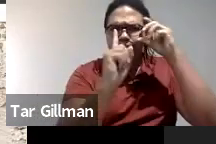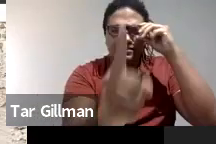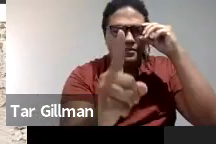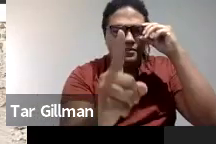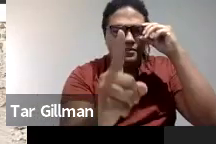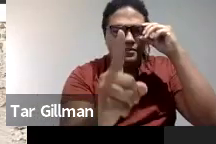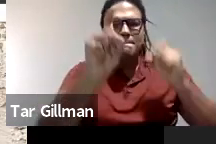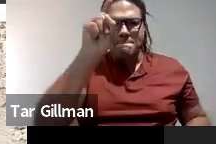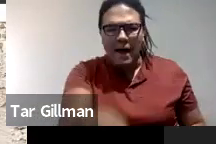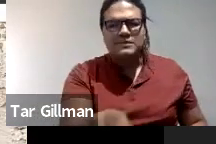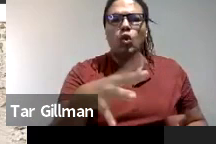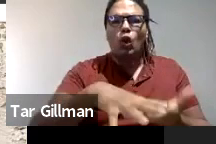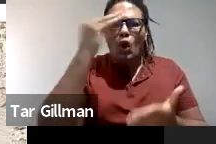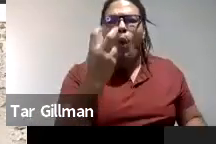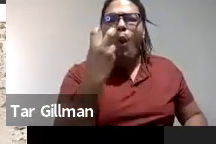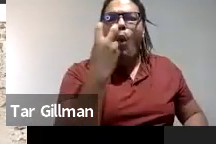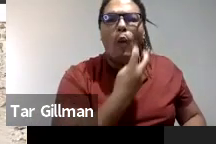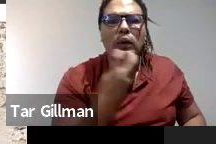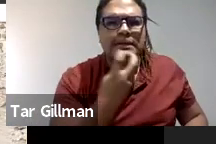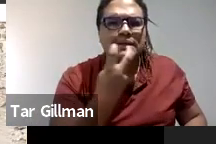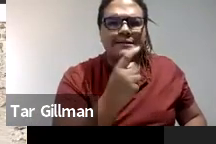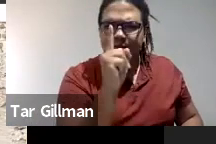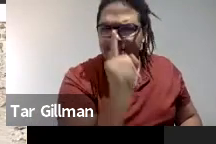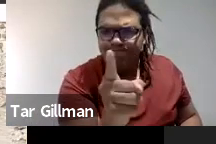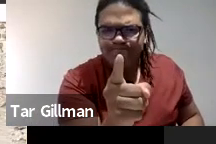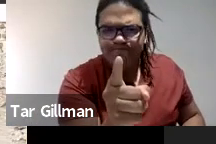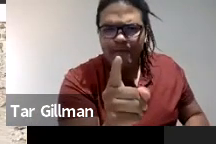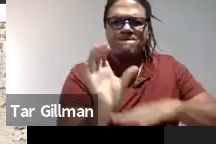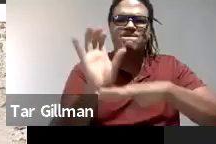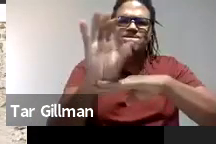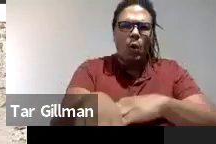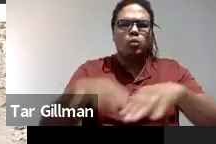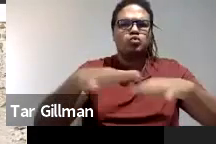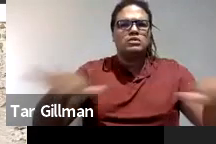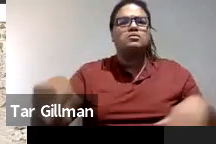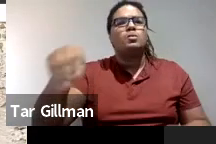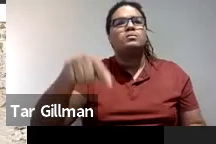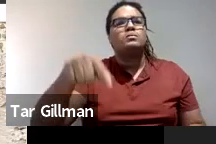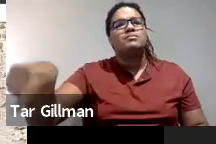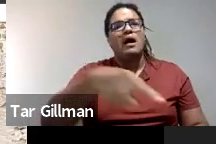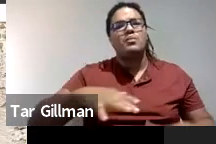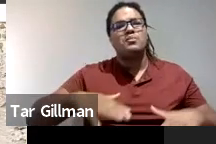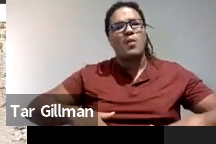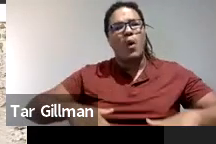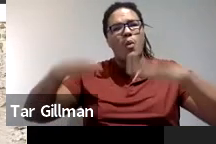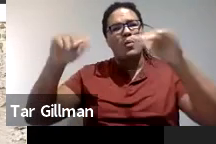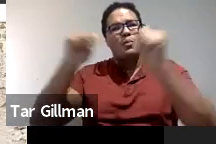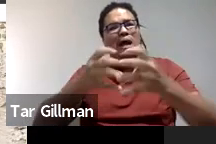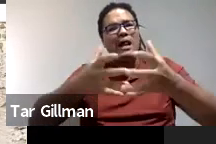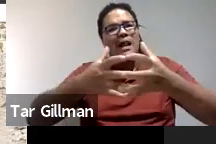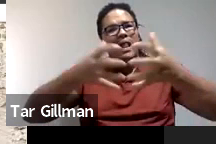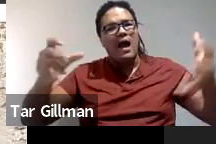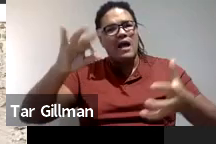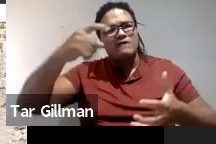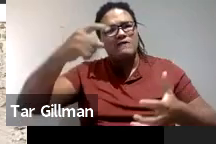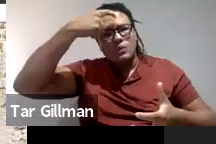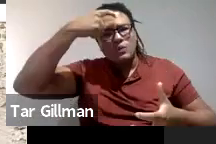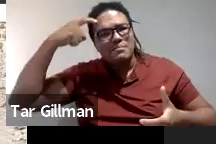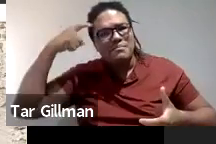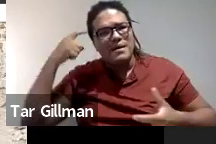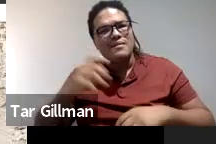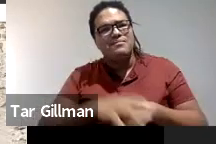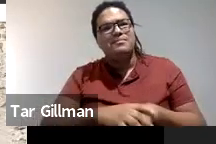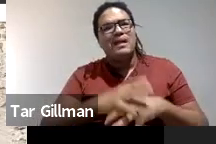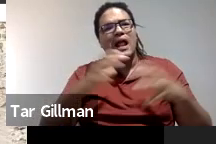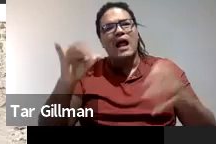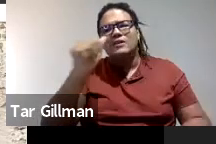you in the hand, and they would forbid you to learn sign language. You must learn oralism. You have to learn to speak. So they forced these children. And these children grew